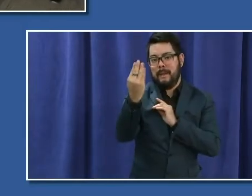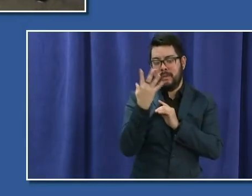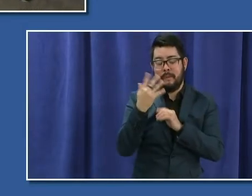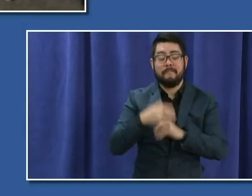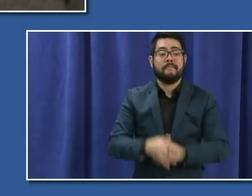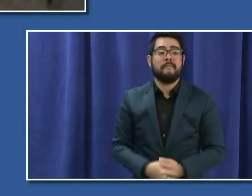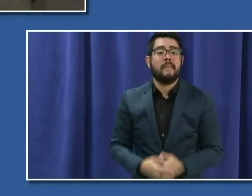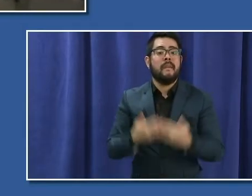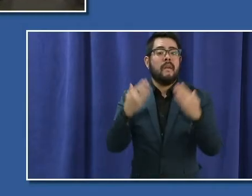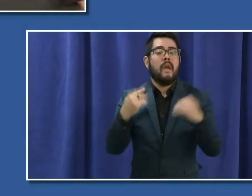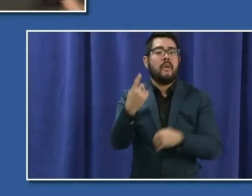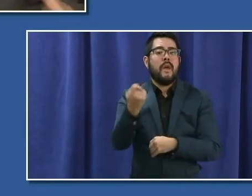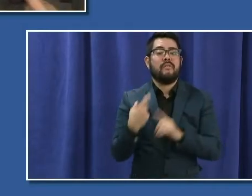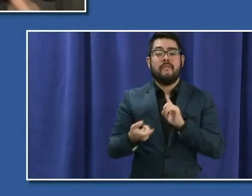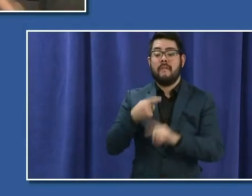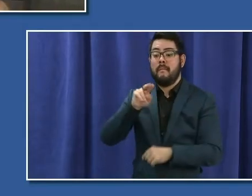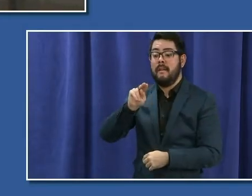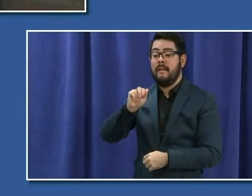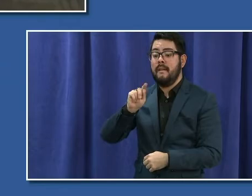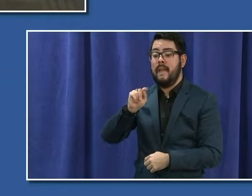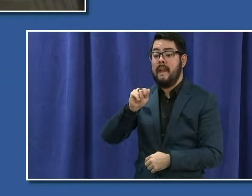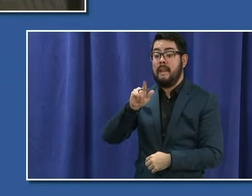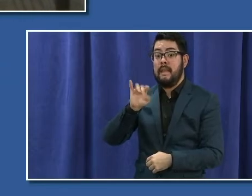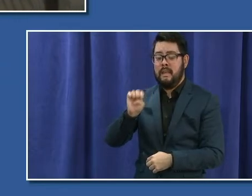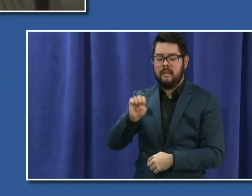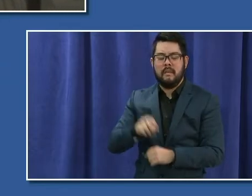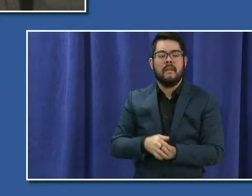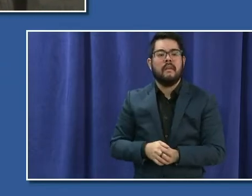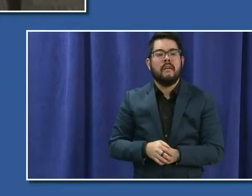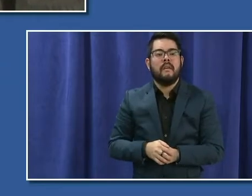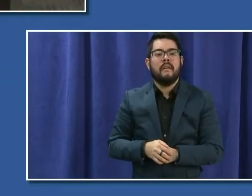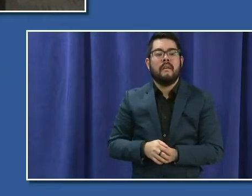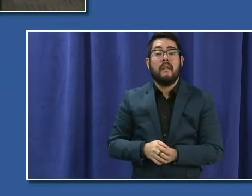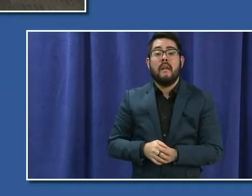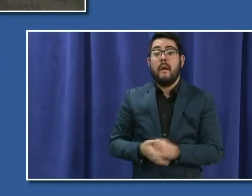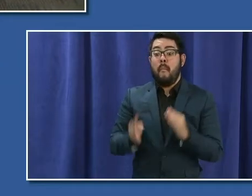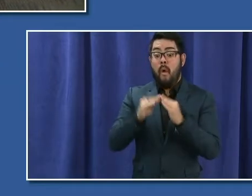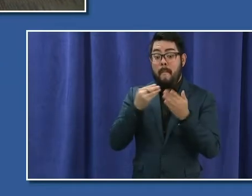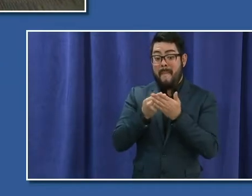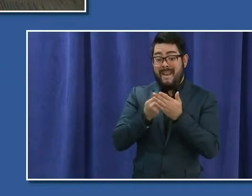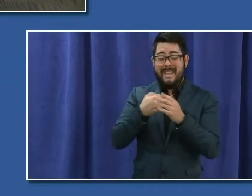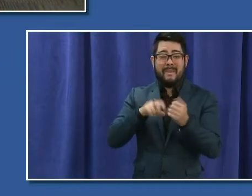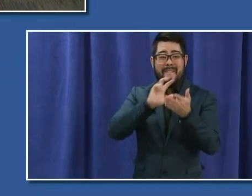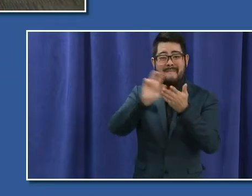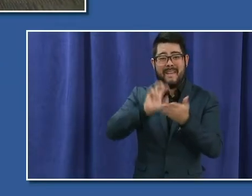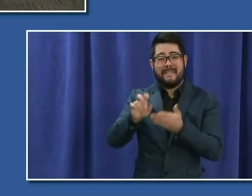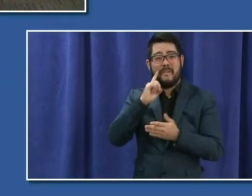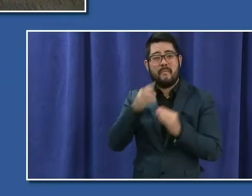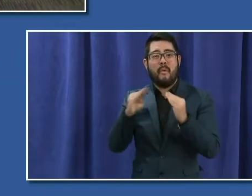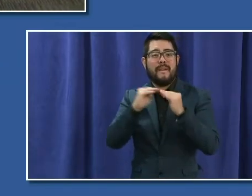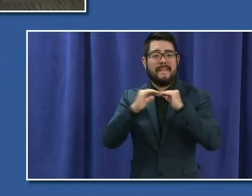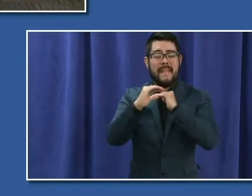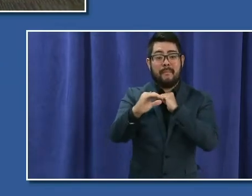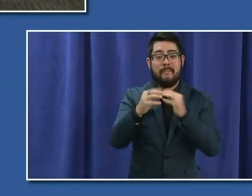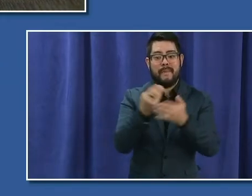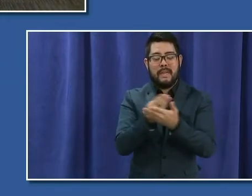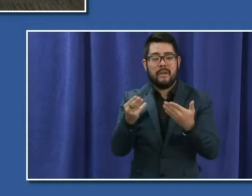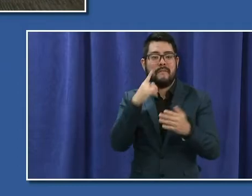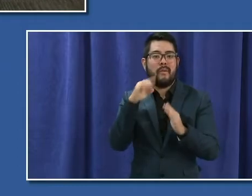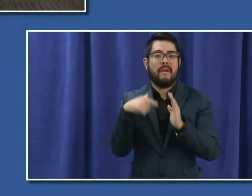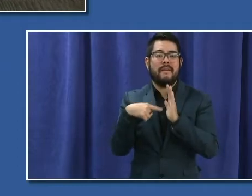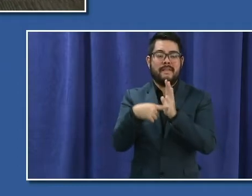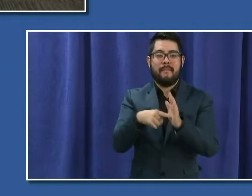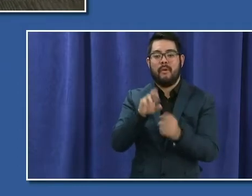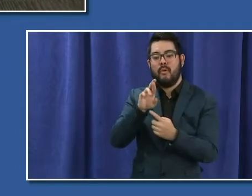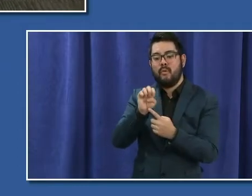Question from Natalie Bobrowska. Can we invest in more sustainable building materials, including renewable resources instead